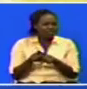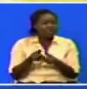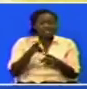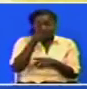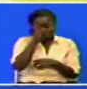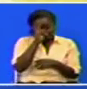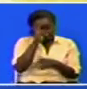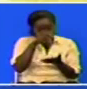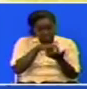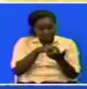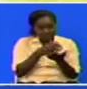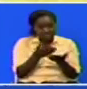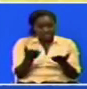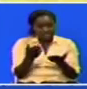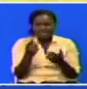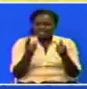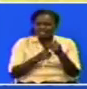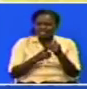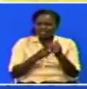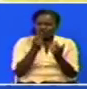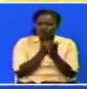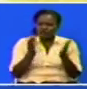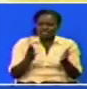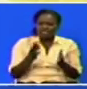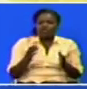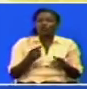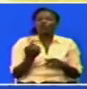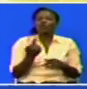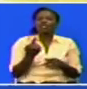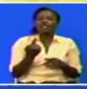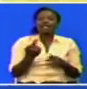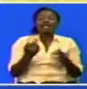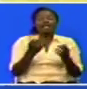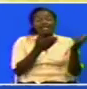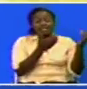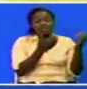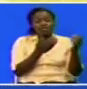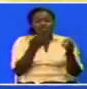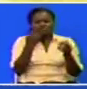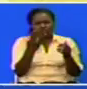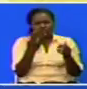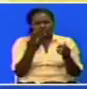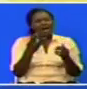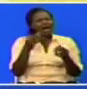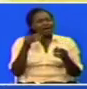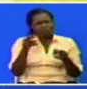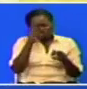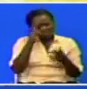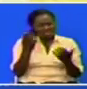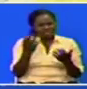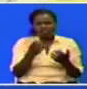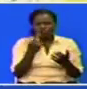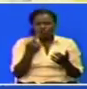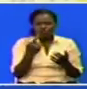station we have only 6 officers, an inspector, a sergeant, and 4 corporals. We are asking who